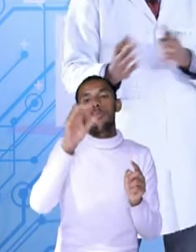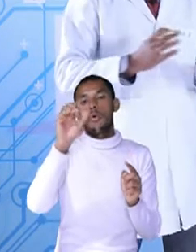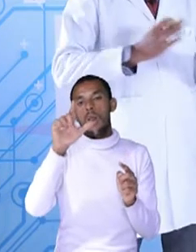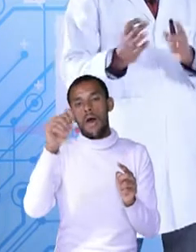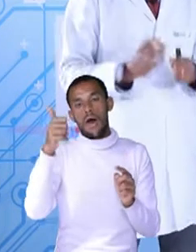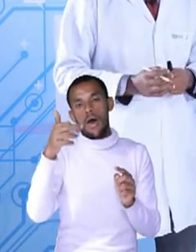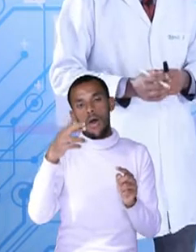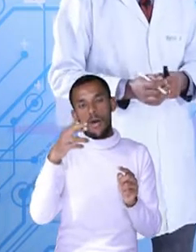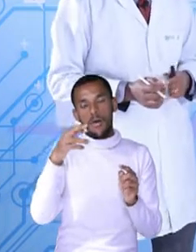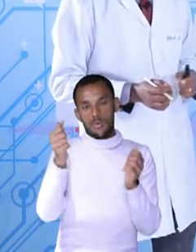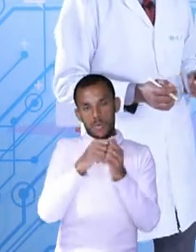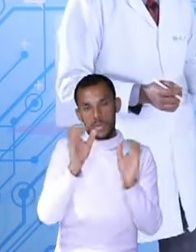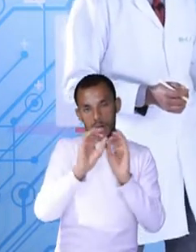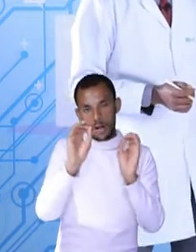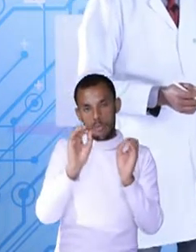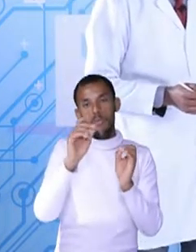You know, like dissolves like principle.